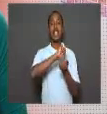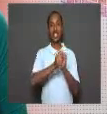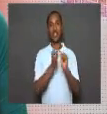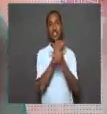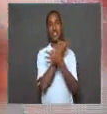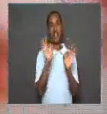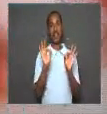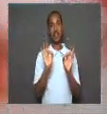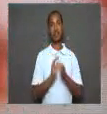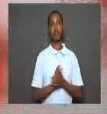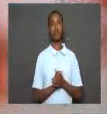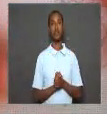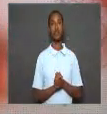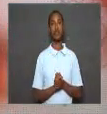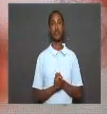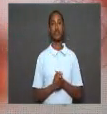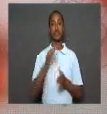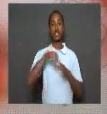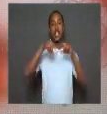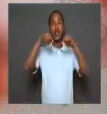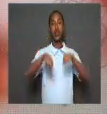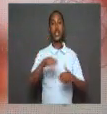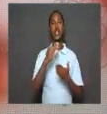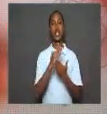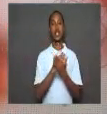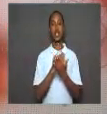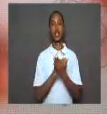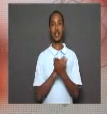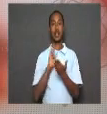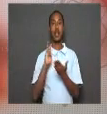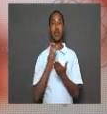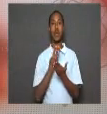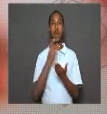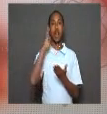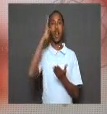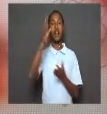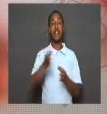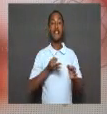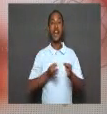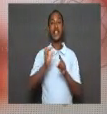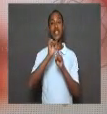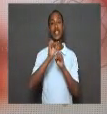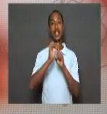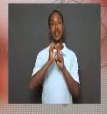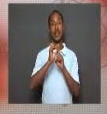freely. In today's lesson, we will define the term